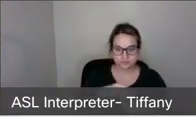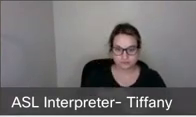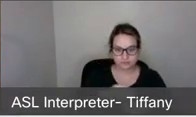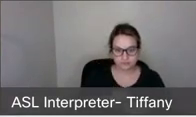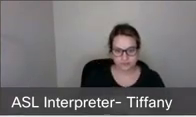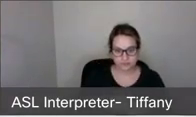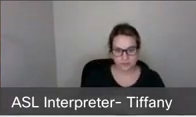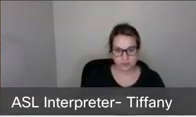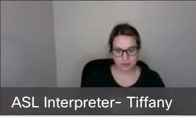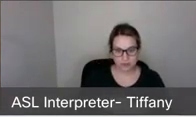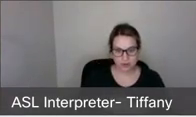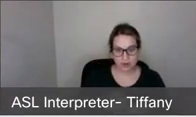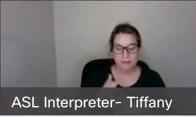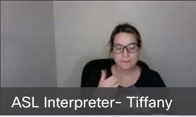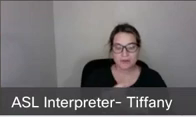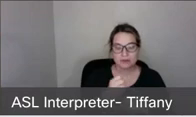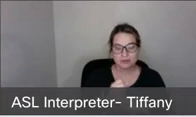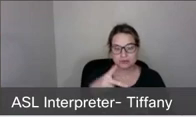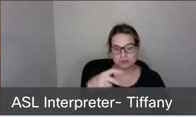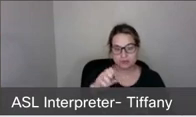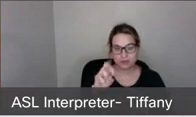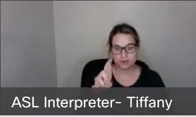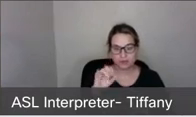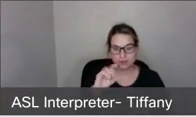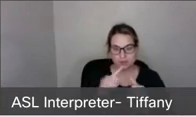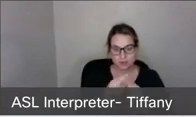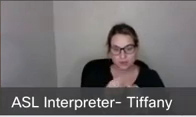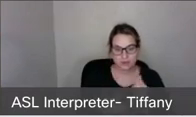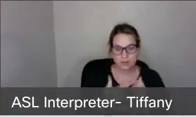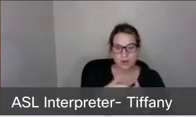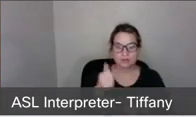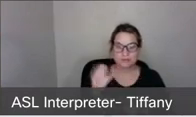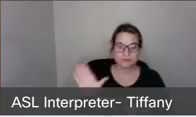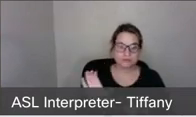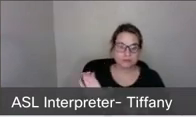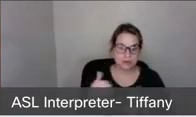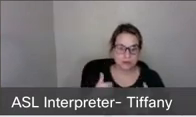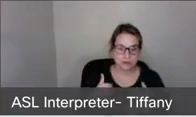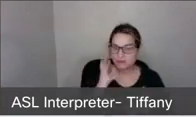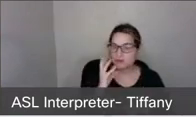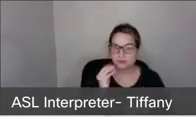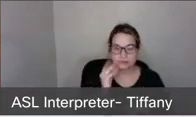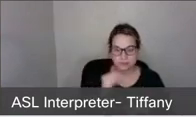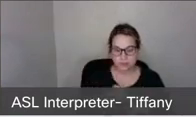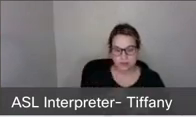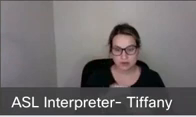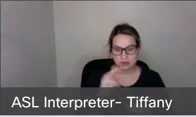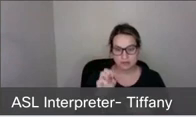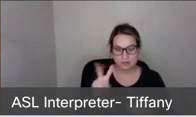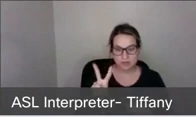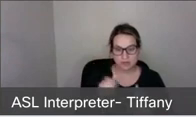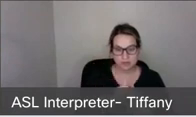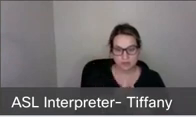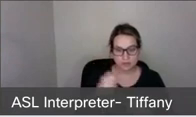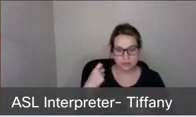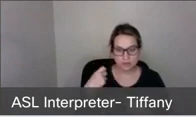making sure that Peoria isn't in District 3 since they're mostly conservative and have an experienced livelihood in Maryville or with Hispanic